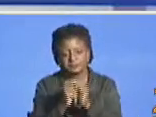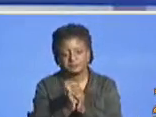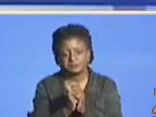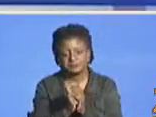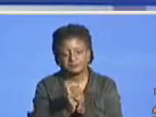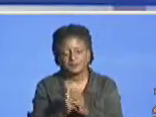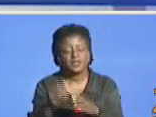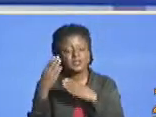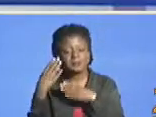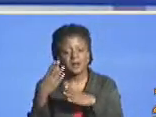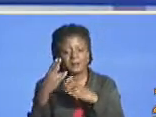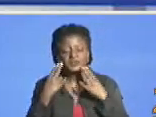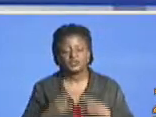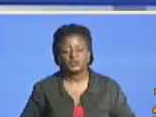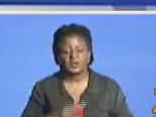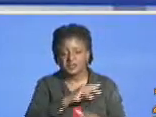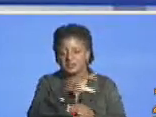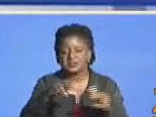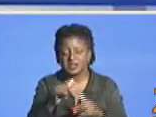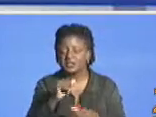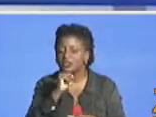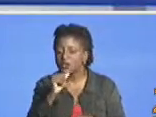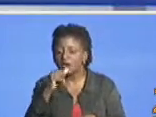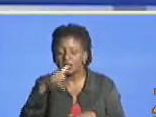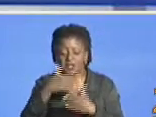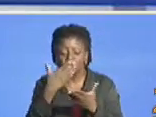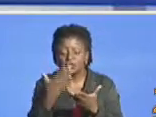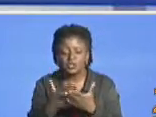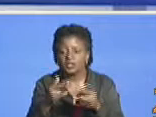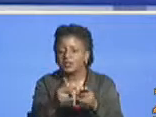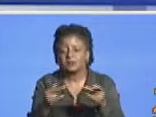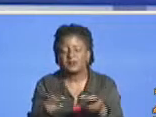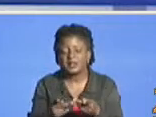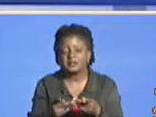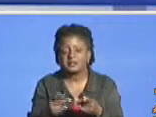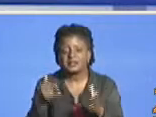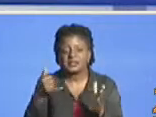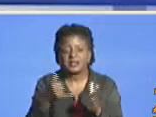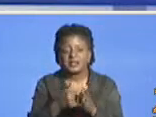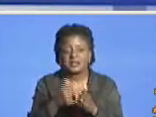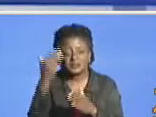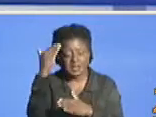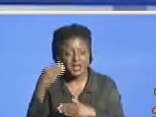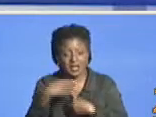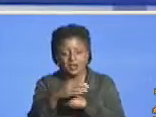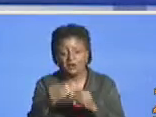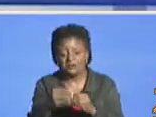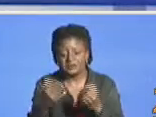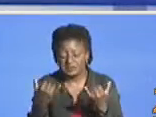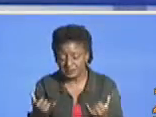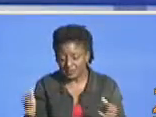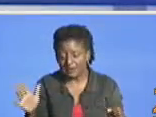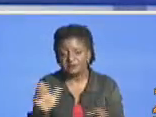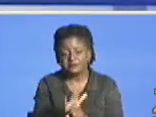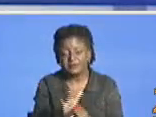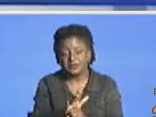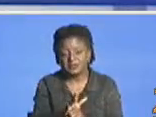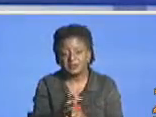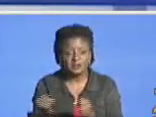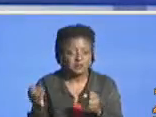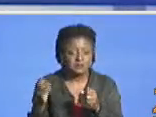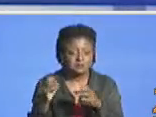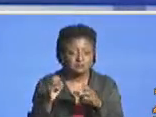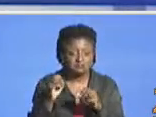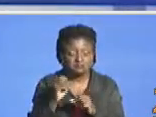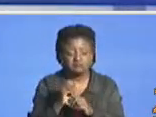Humane Society not in a good position as its Chippenham headquarters has reached full capacity, inundated with